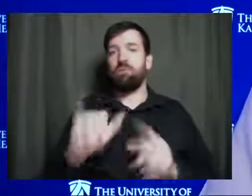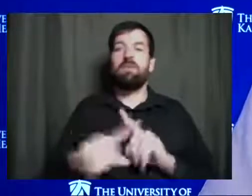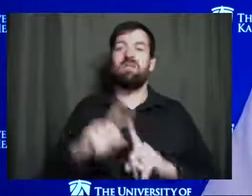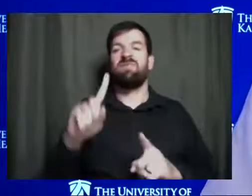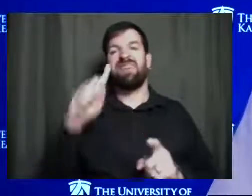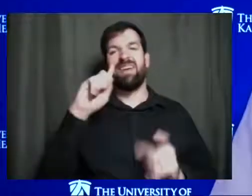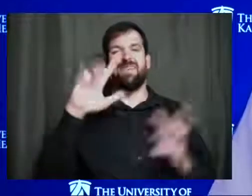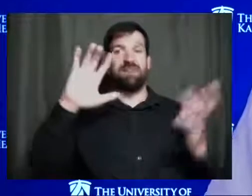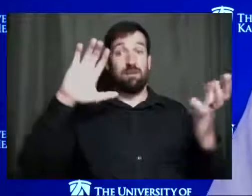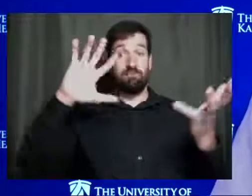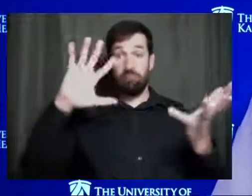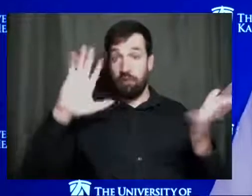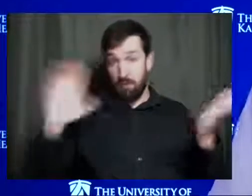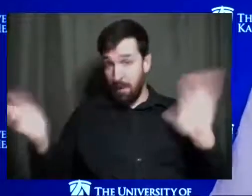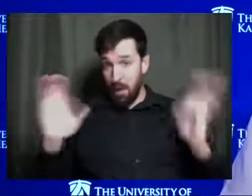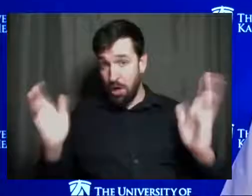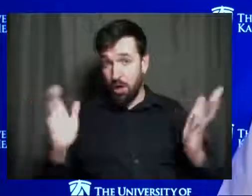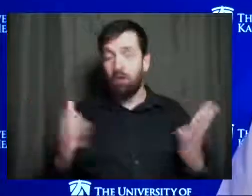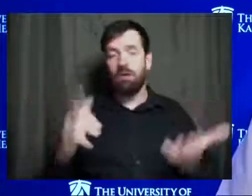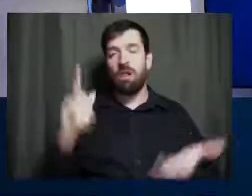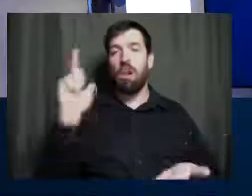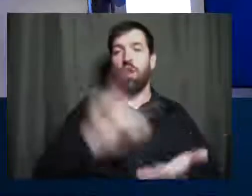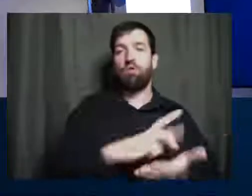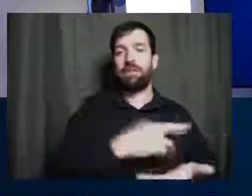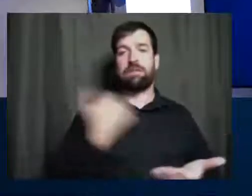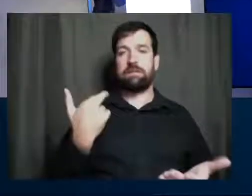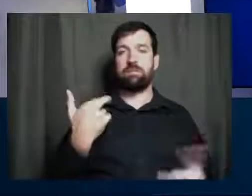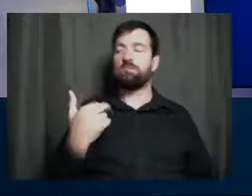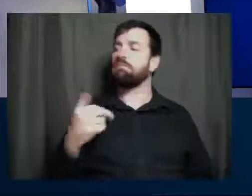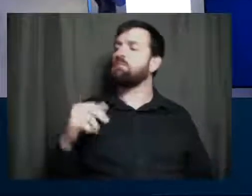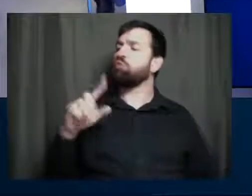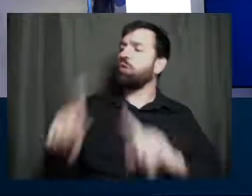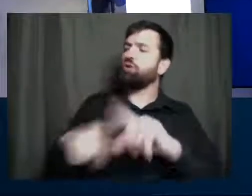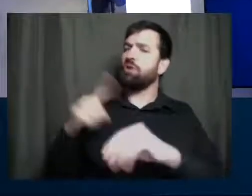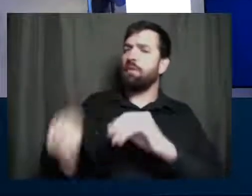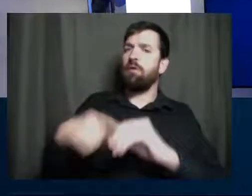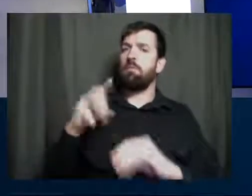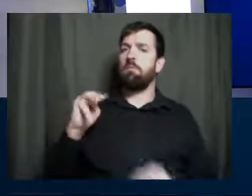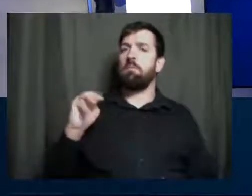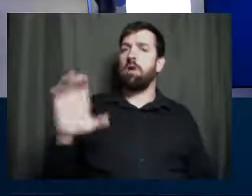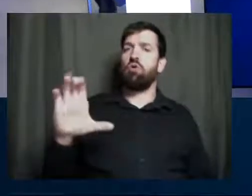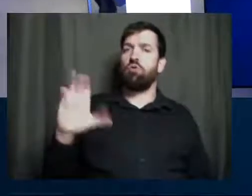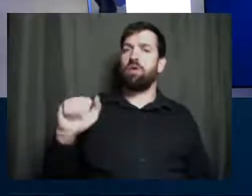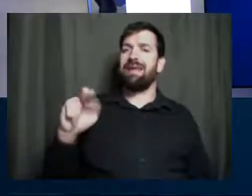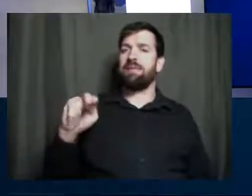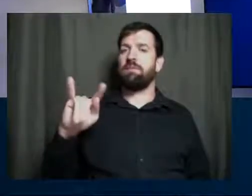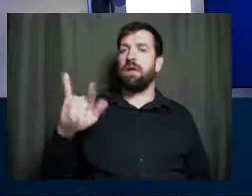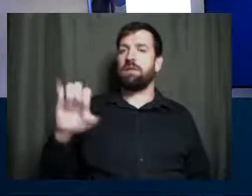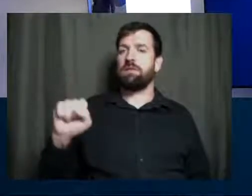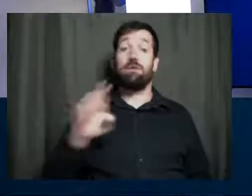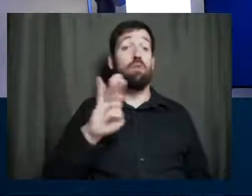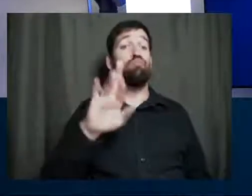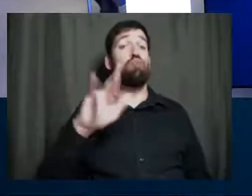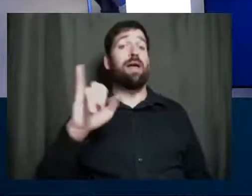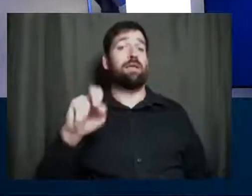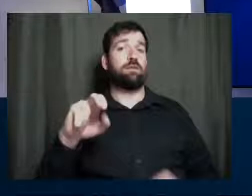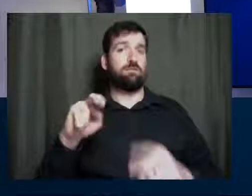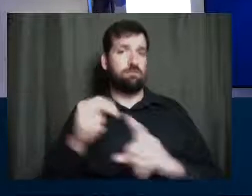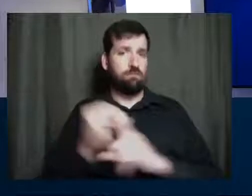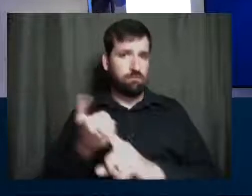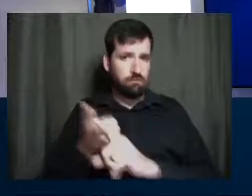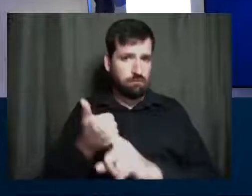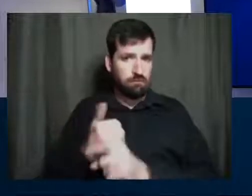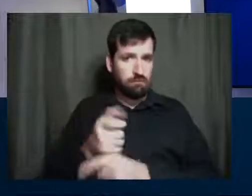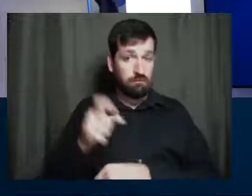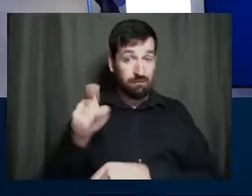everything else that is going on. Question about monoclonal antibodies. Brian says, if someone receives them, do they need to wait to receive